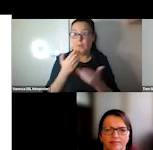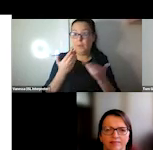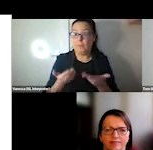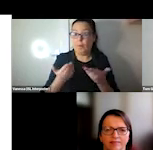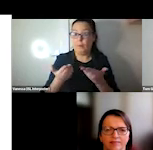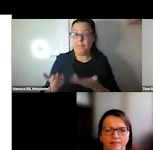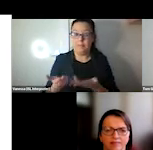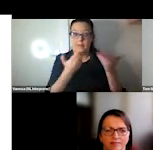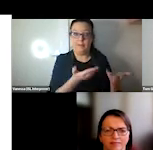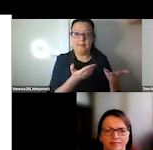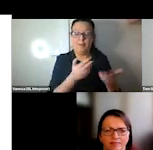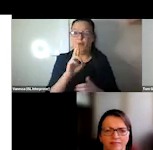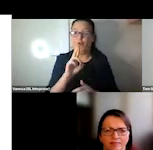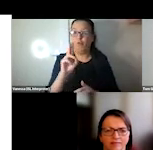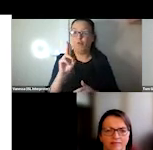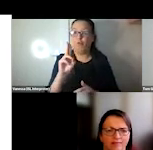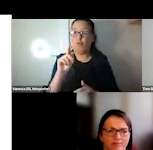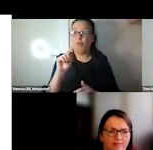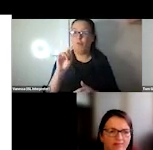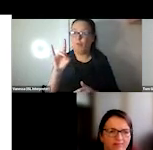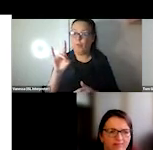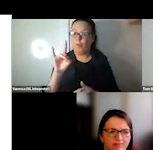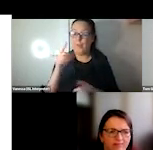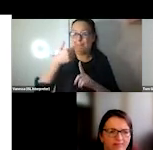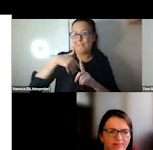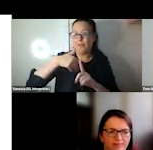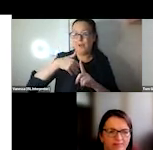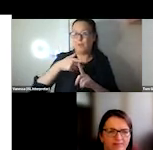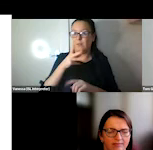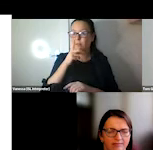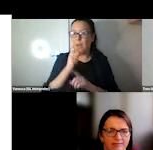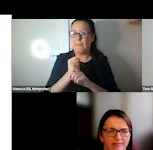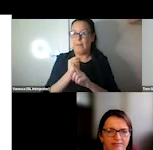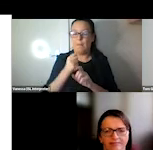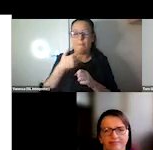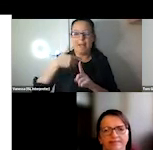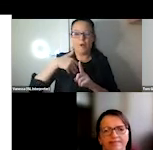over to Ruth, who's going to give you a little bit of background and context. Thank you.